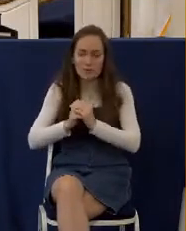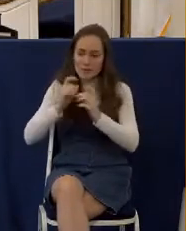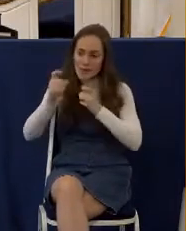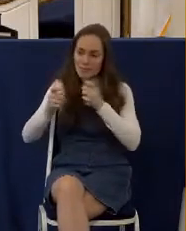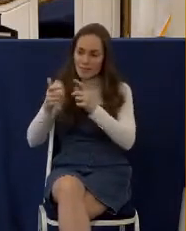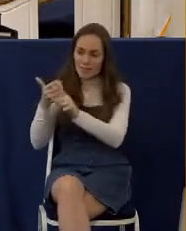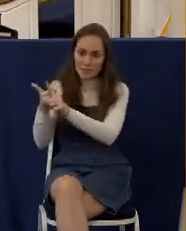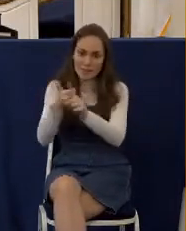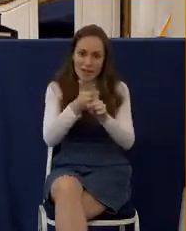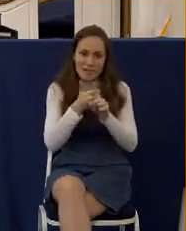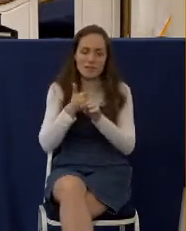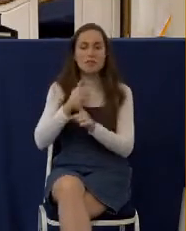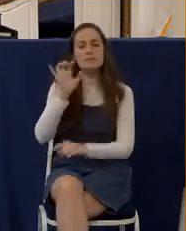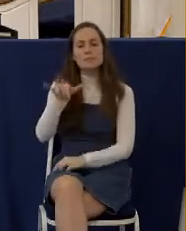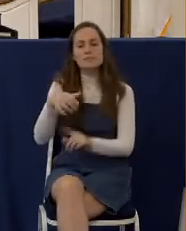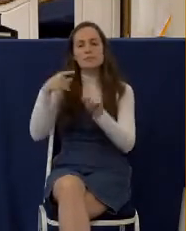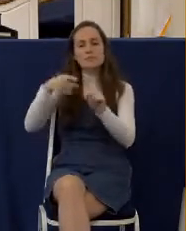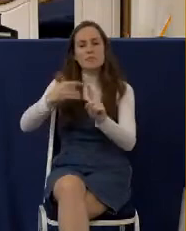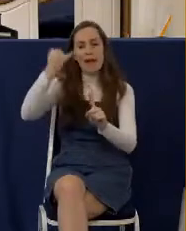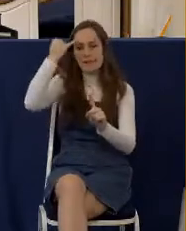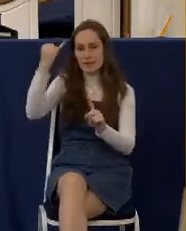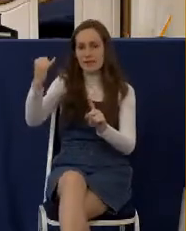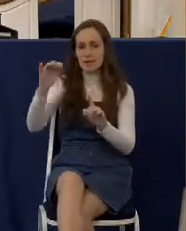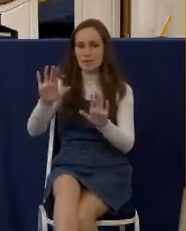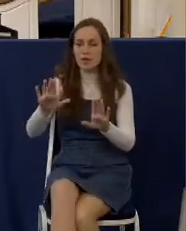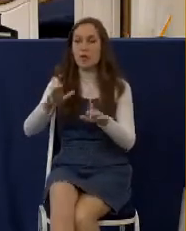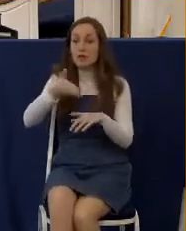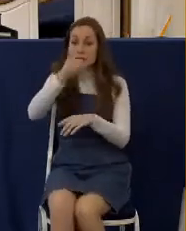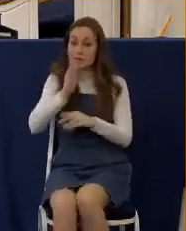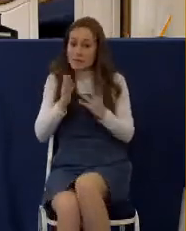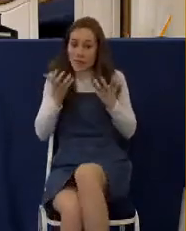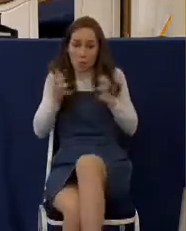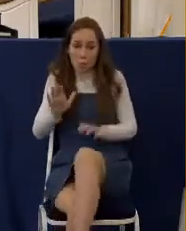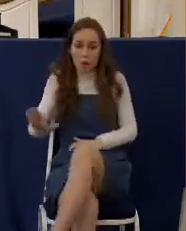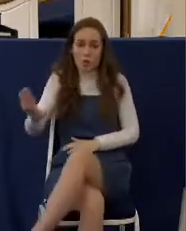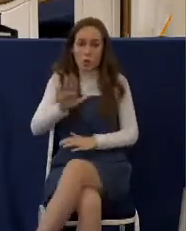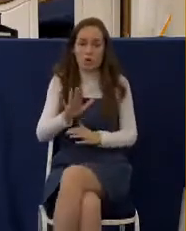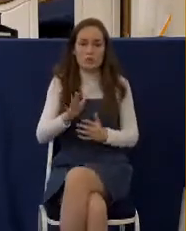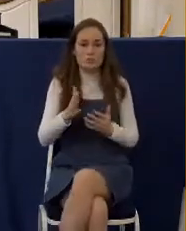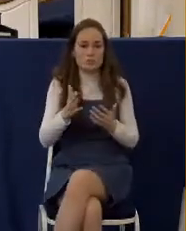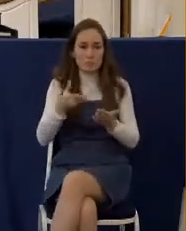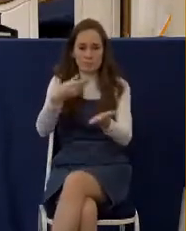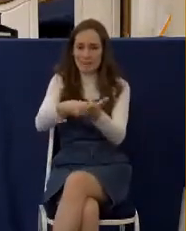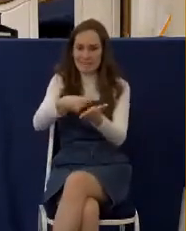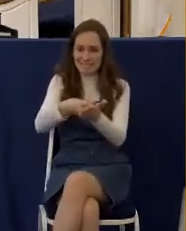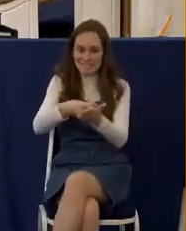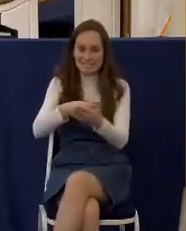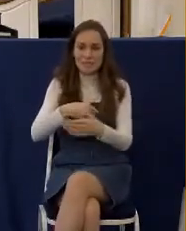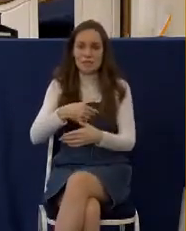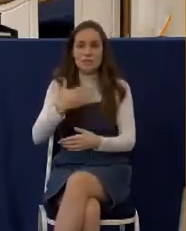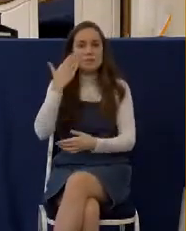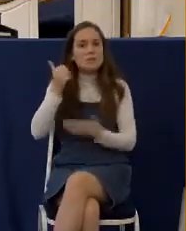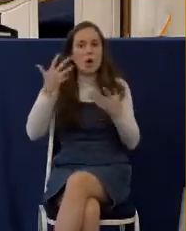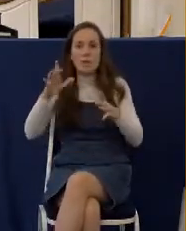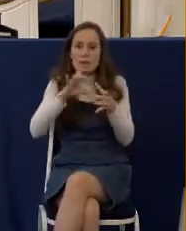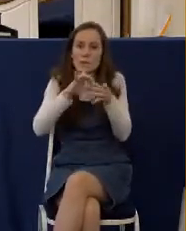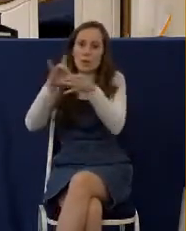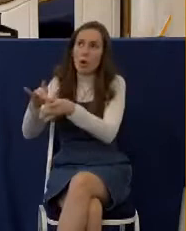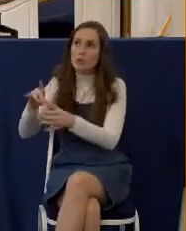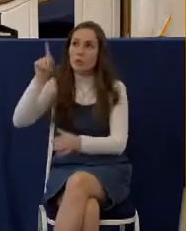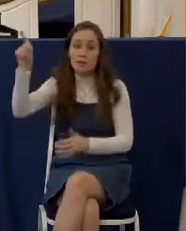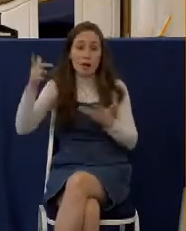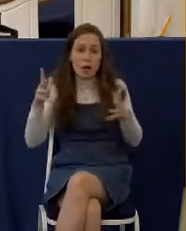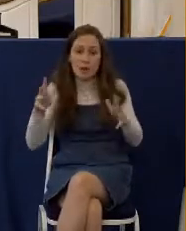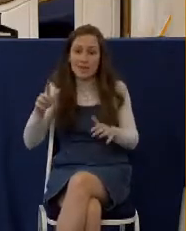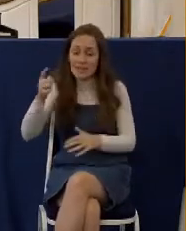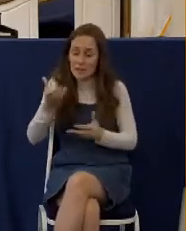themselves. And here's really the bottom idea. God doesn't want your substance. He doesn't want your money. You know why? Because it's already His.